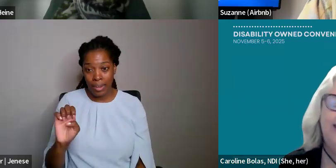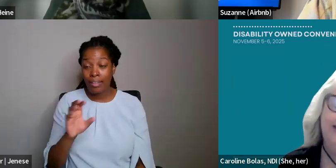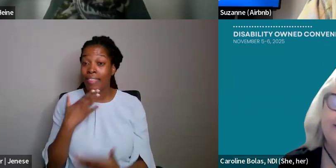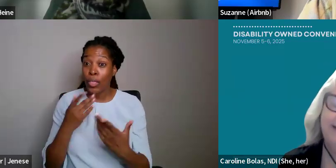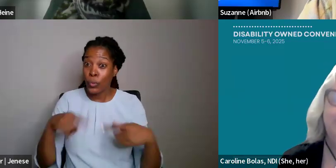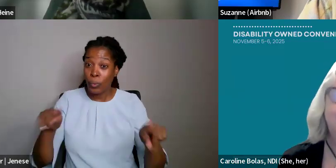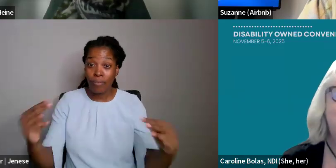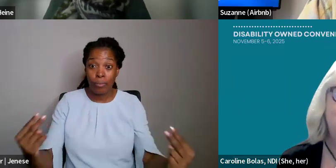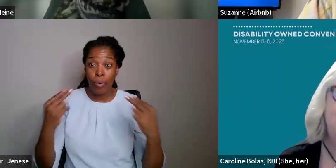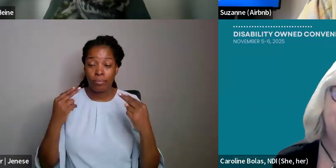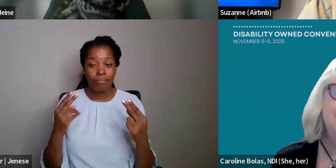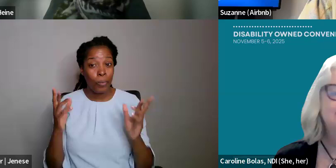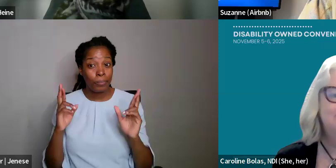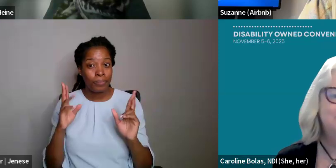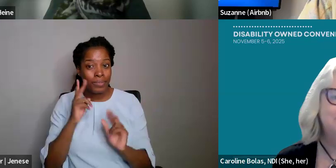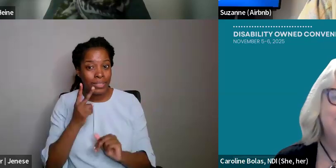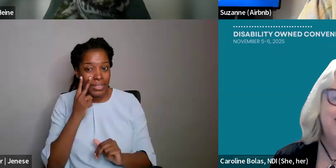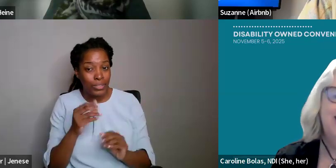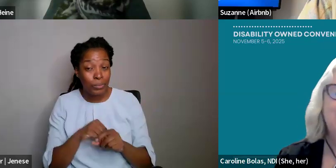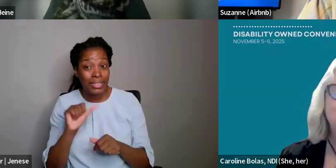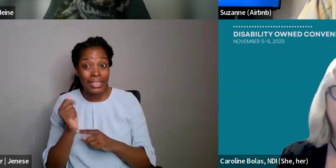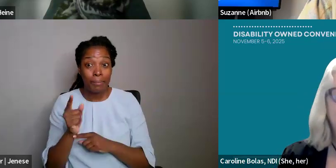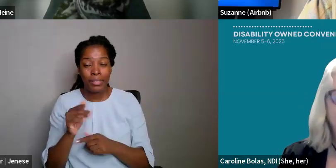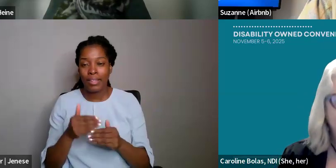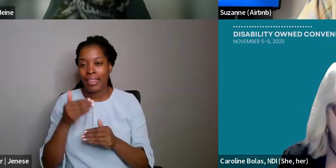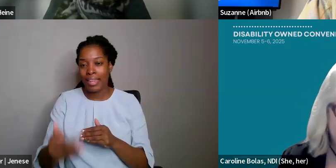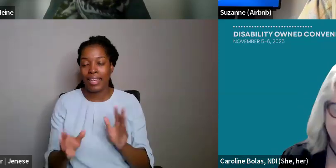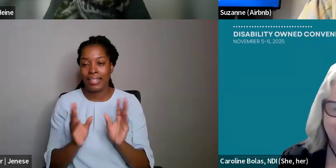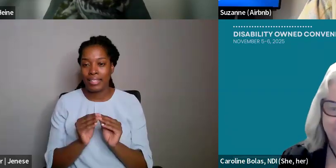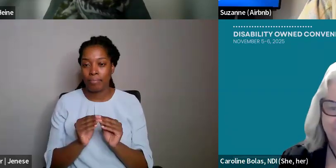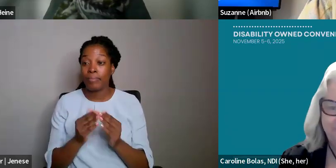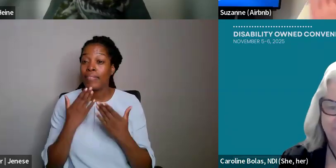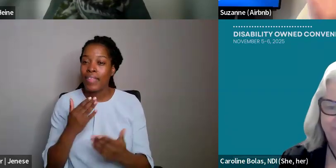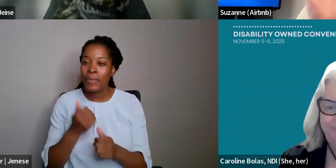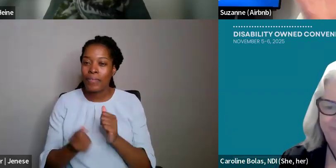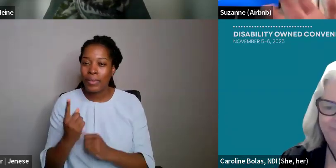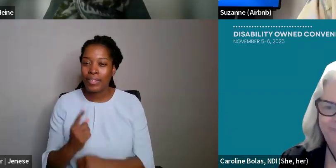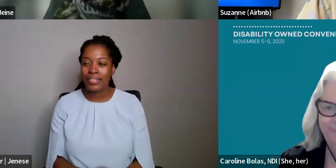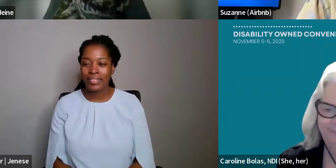we'll see you in 10 minutes time at our next session. But thank you, everybody.